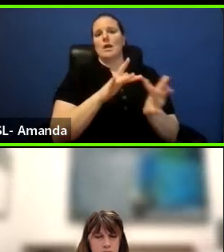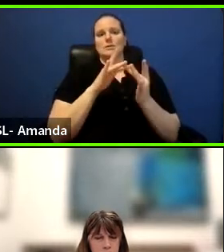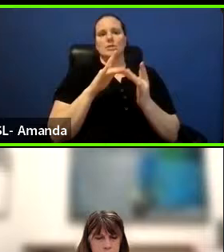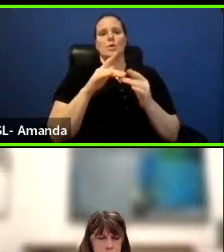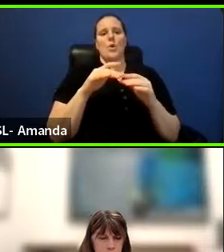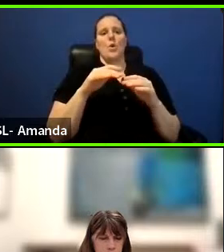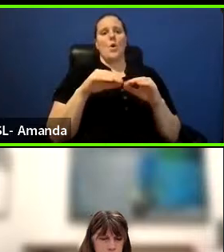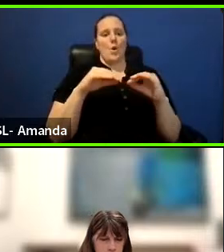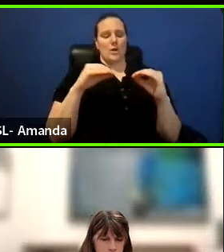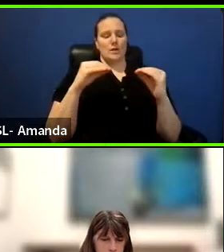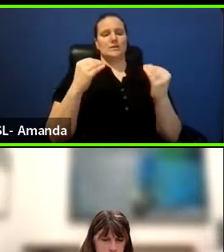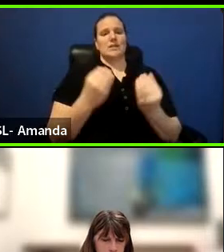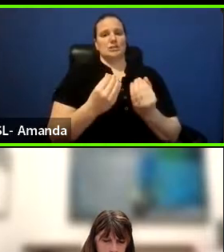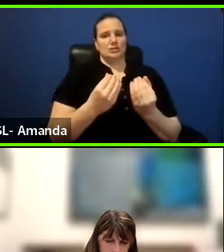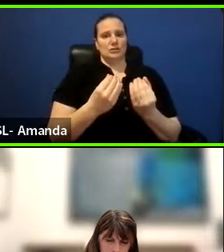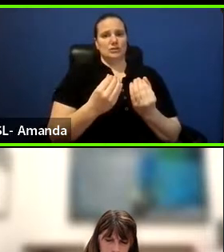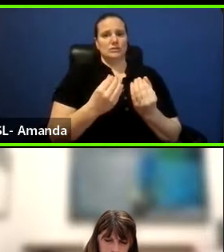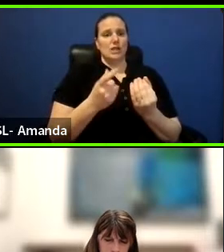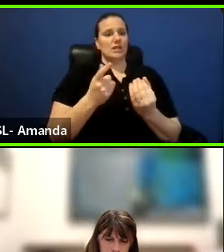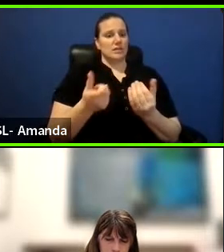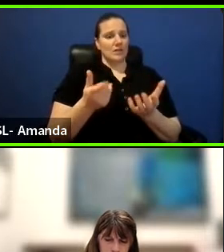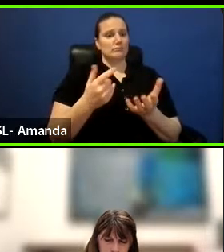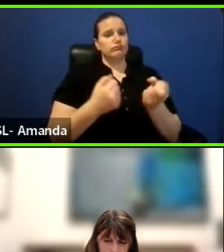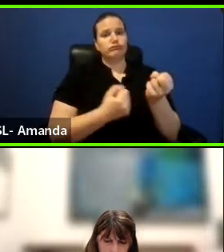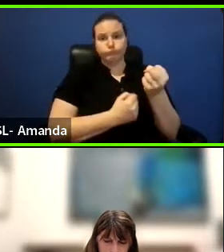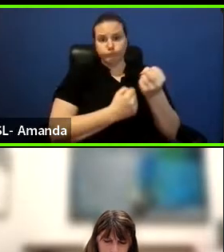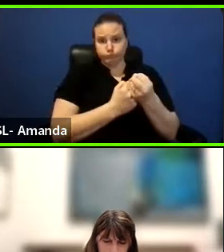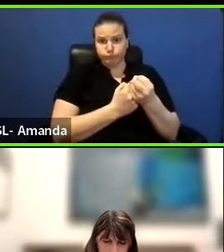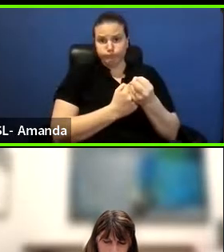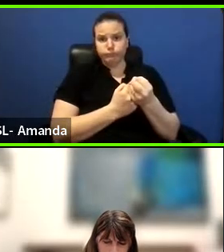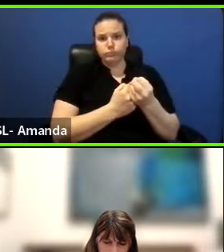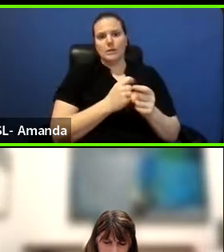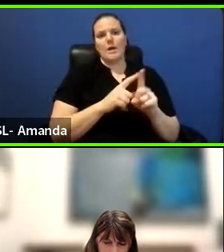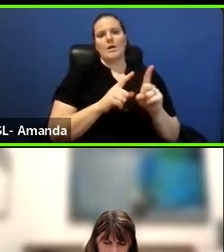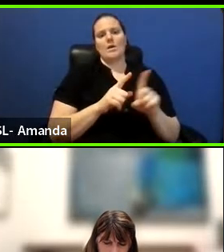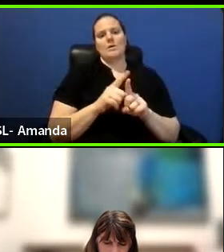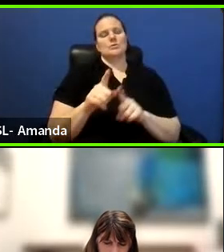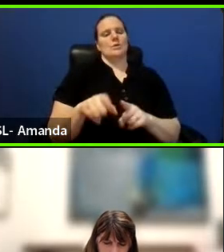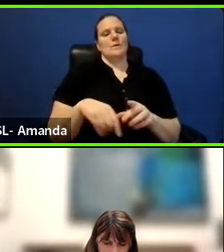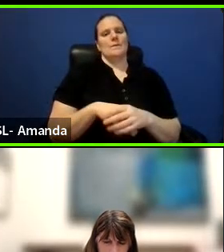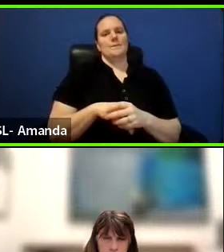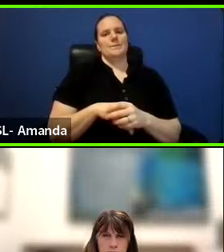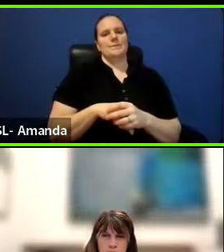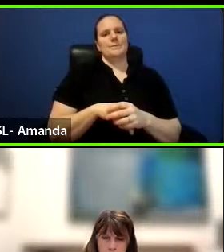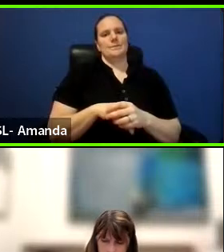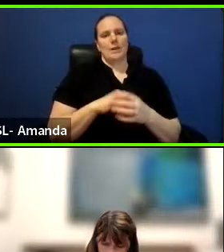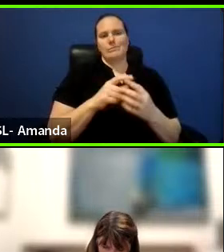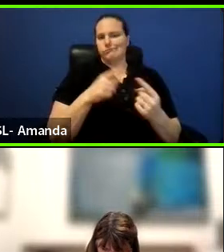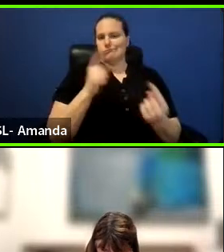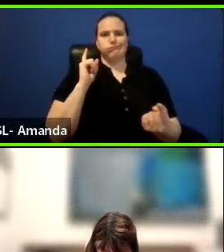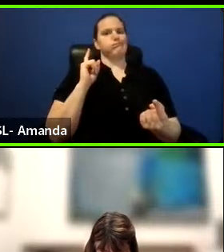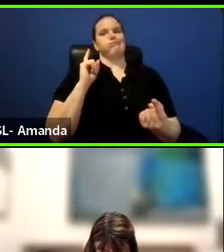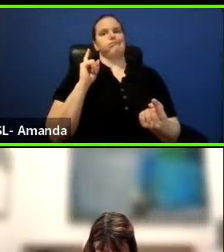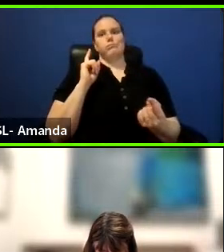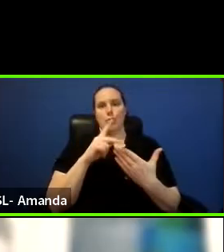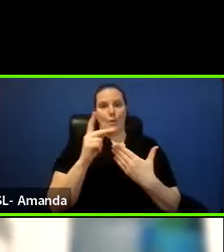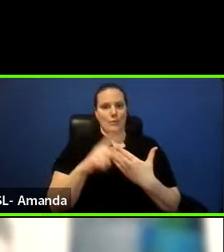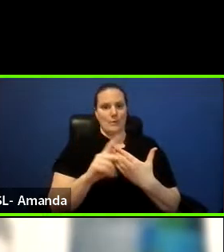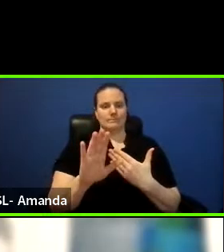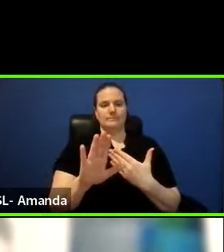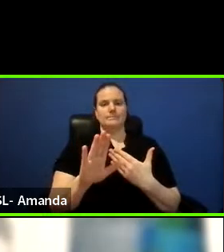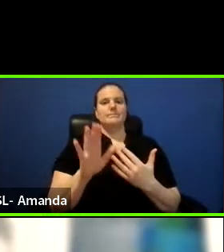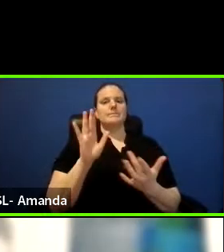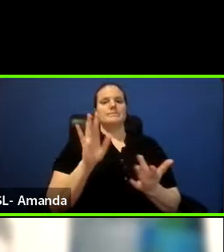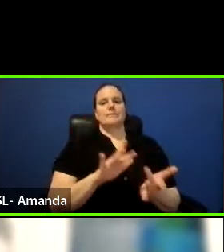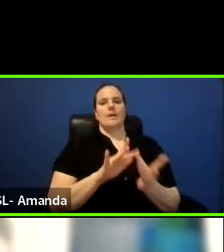that are in favor, but as well are opposed to the program. So we are reaching